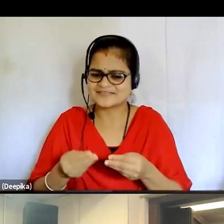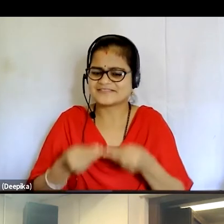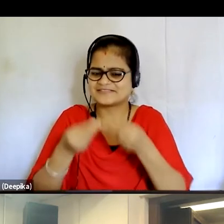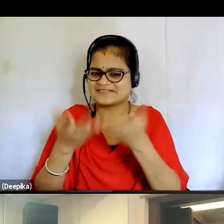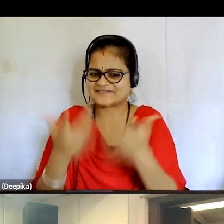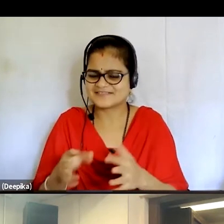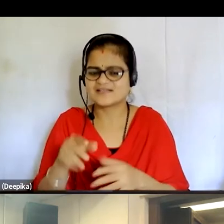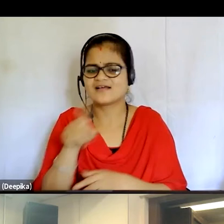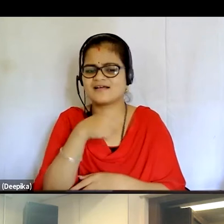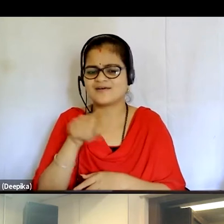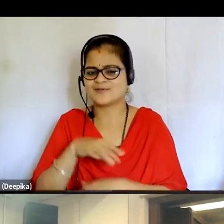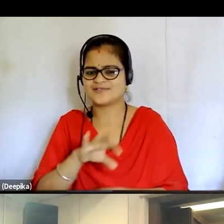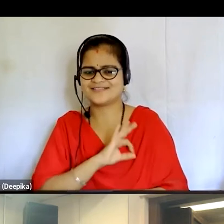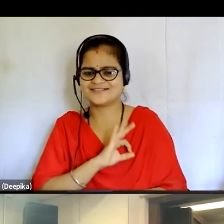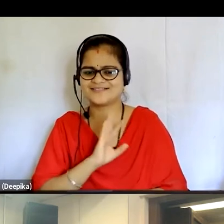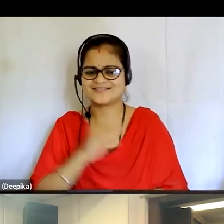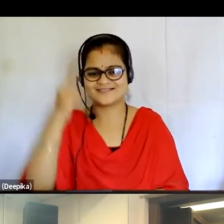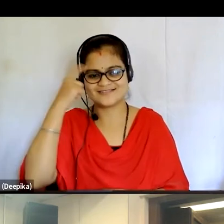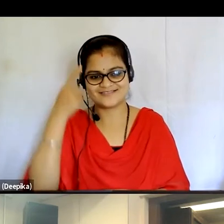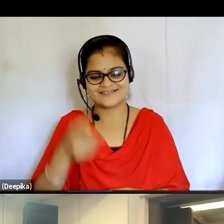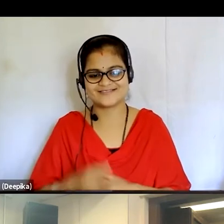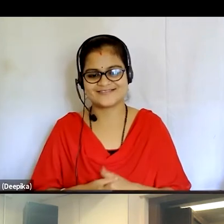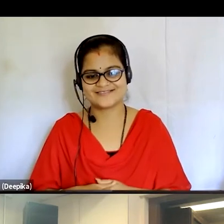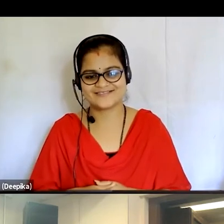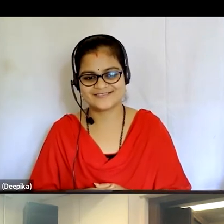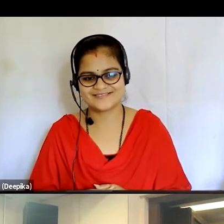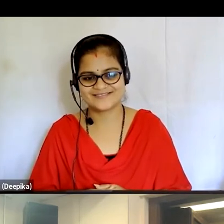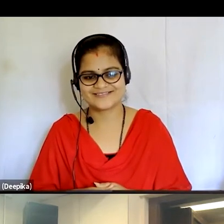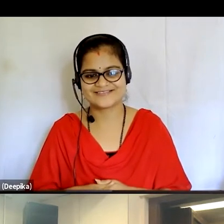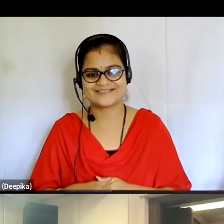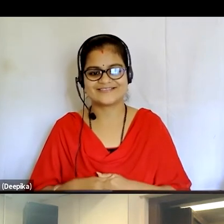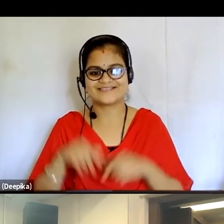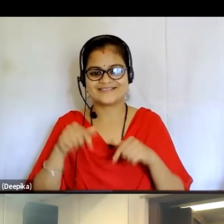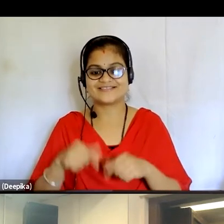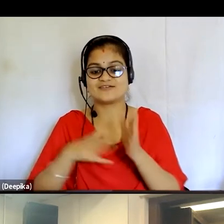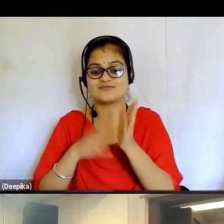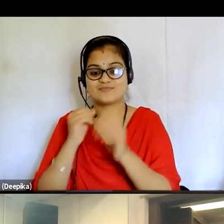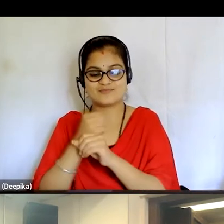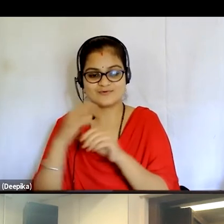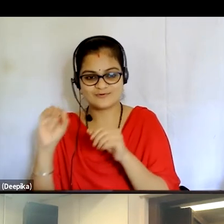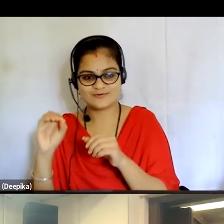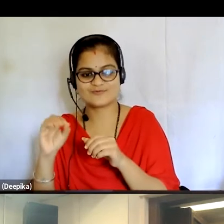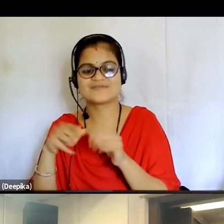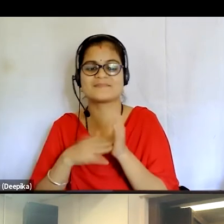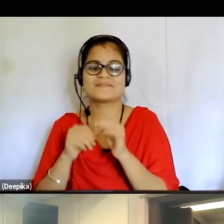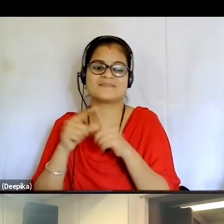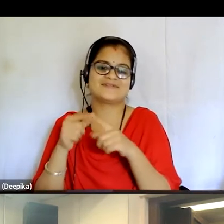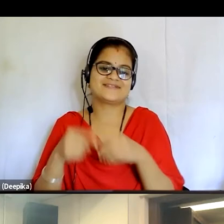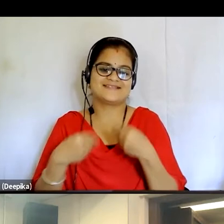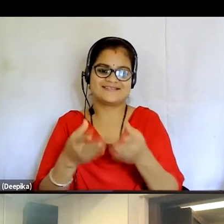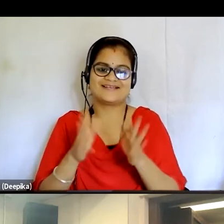all of you all like this particular piece. And there it is, the new Mogo and Mogoscape for MAP.